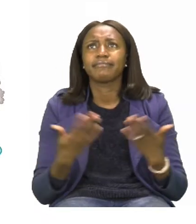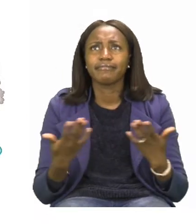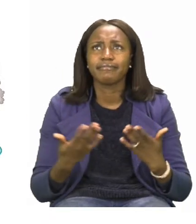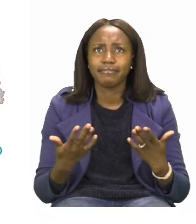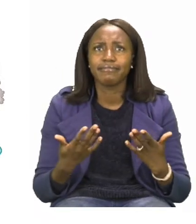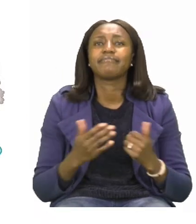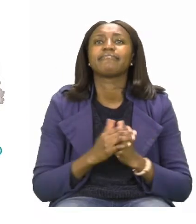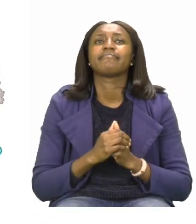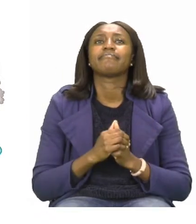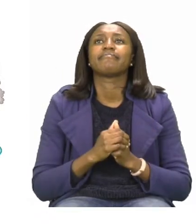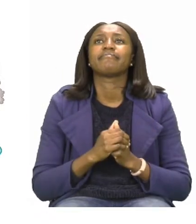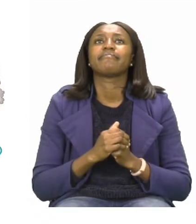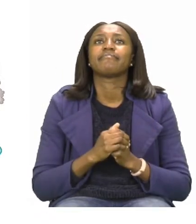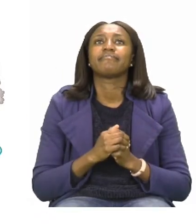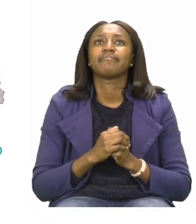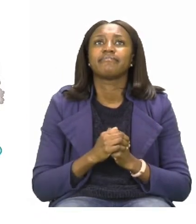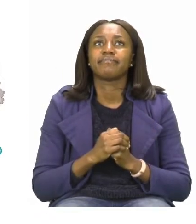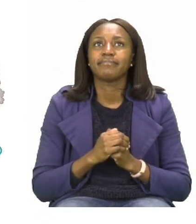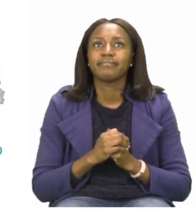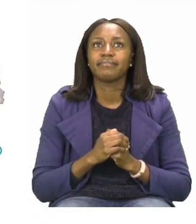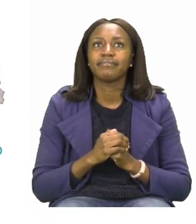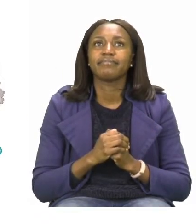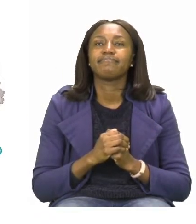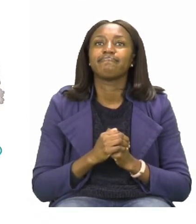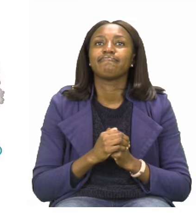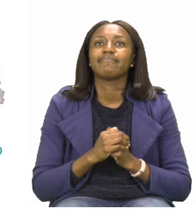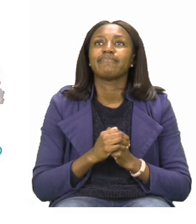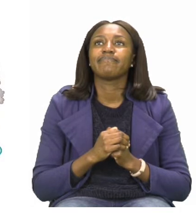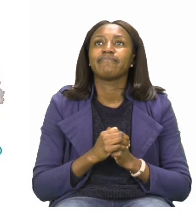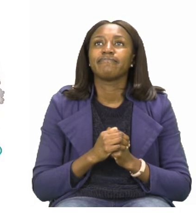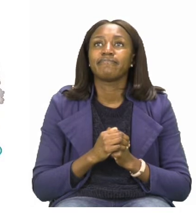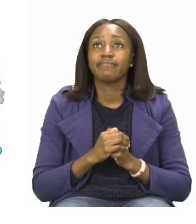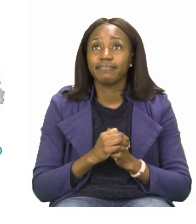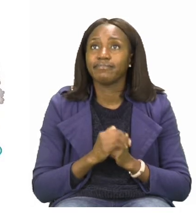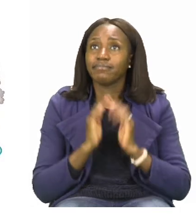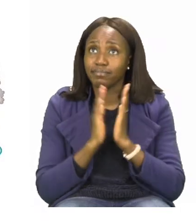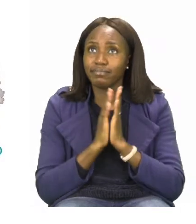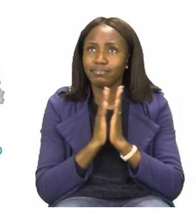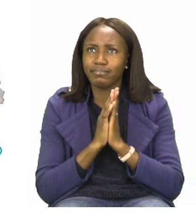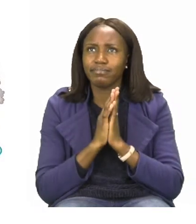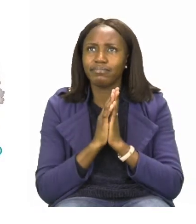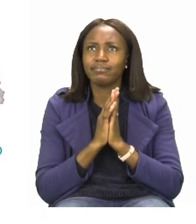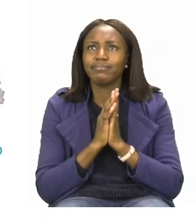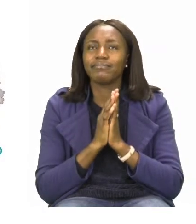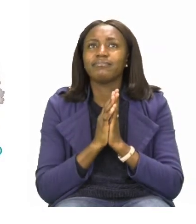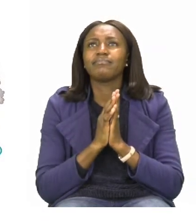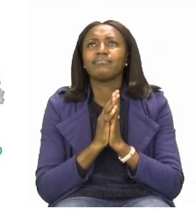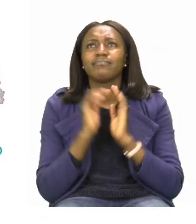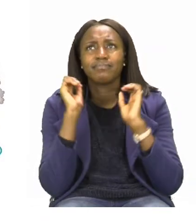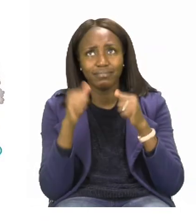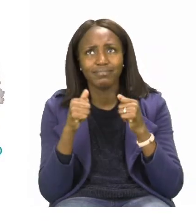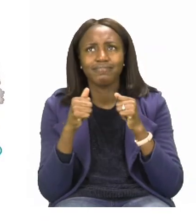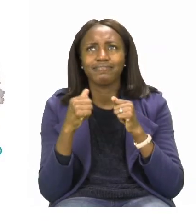then fill in what you think Mona would say. Make sure you try to change your voice. It can be a funny voice,